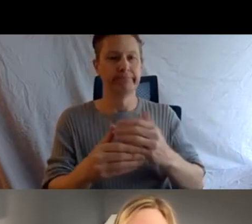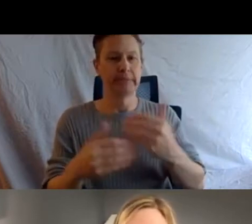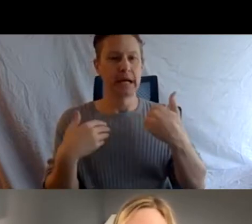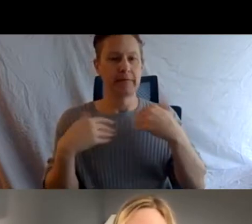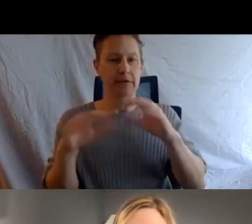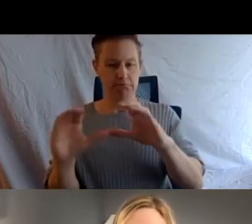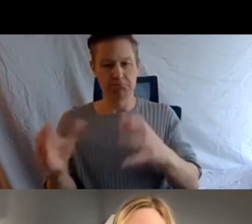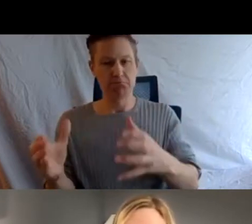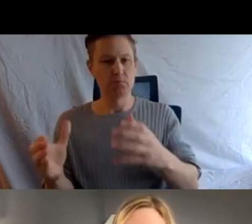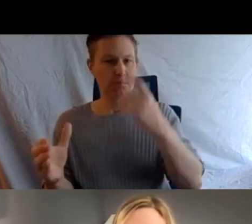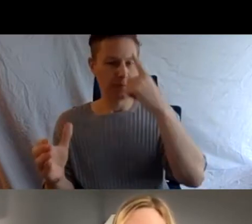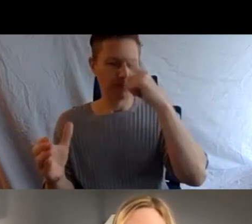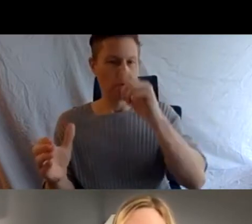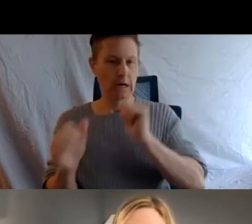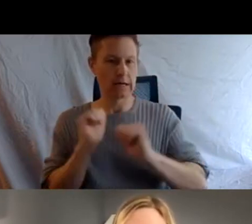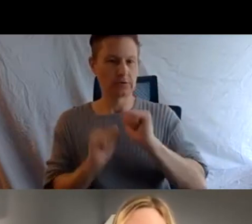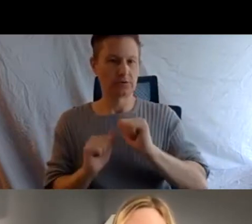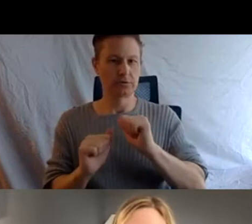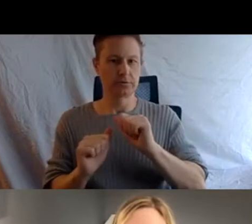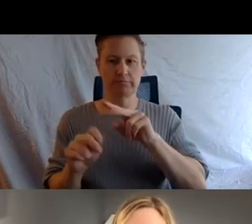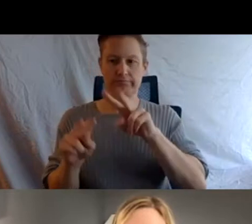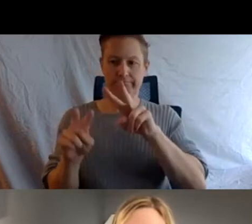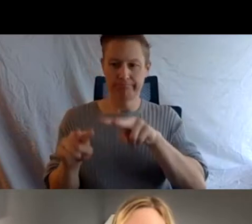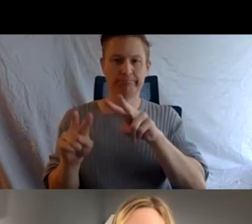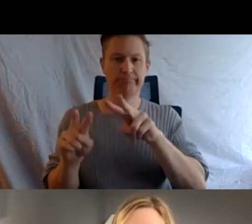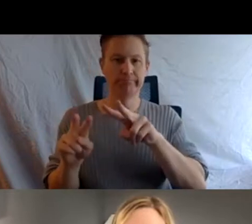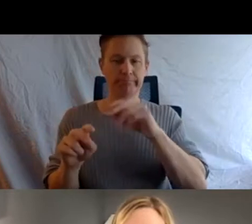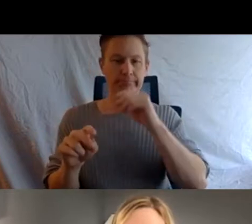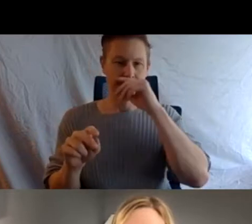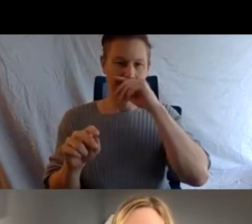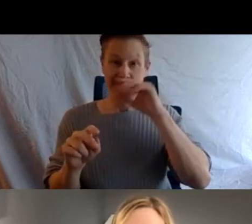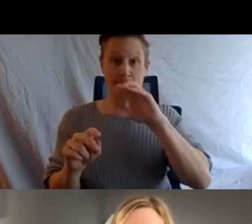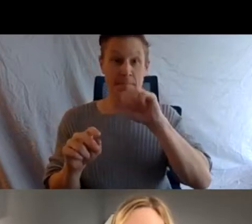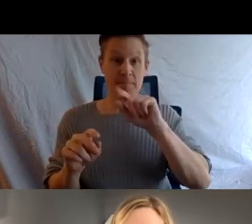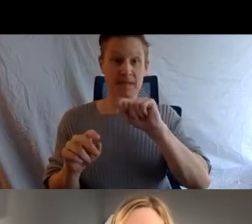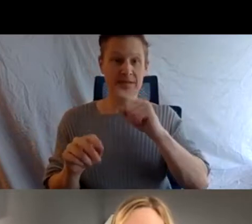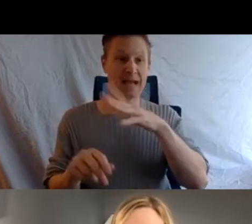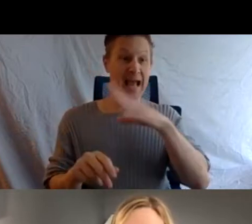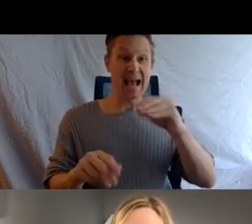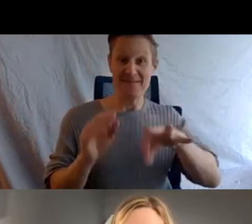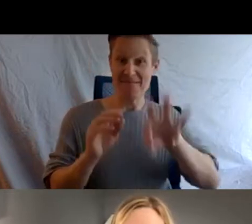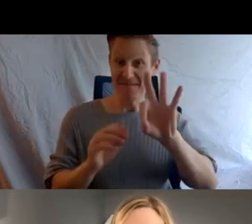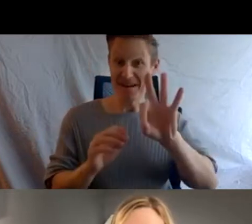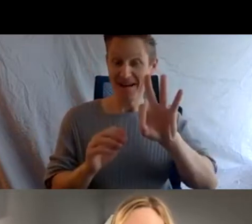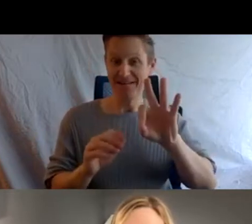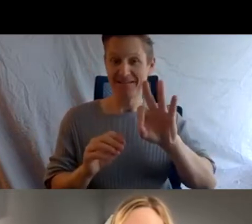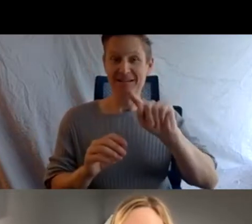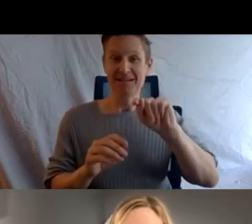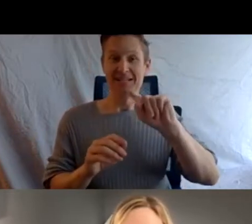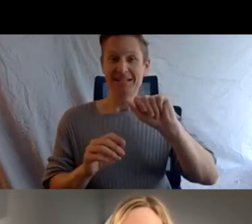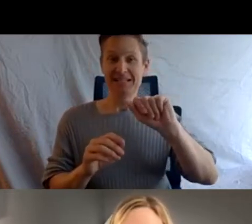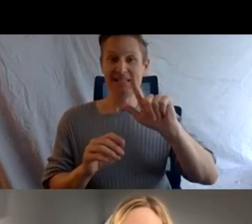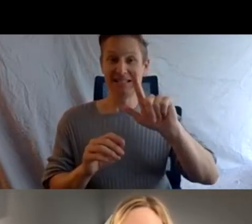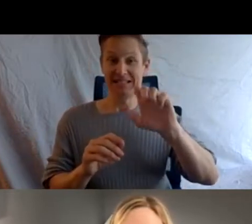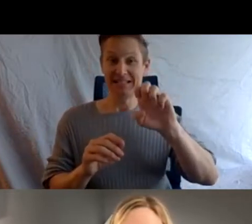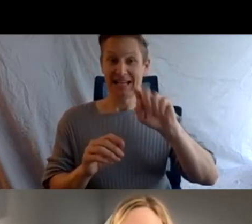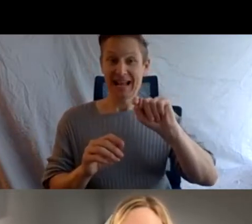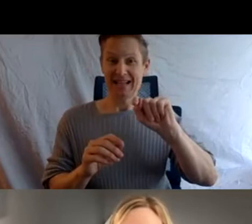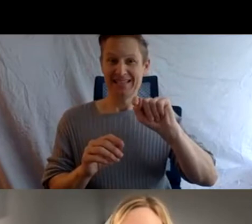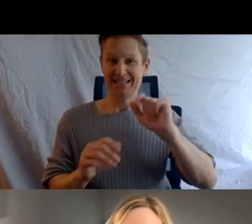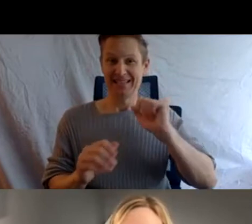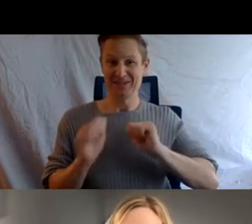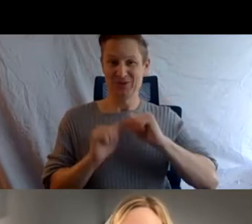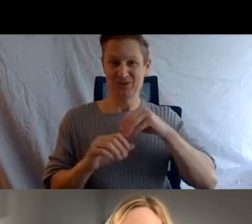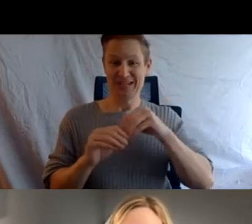to choose from and to see who, then finding the talent within that pool. So I don't know if there was anything